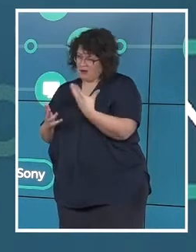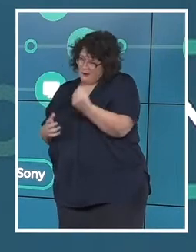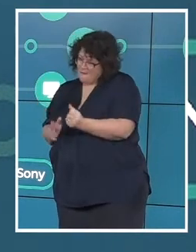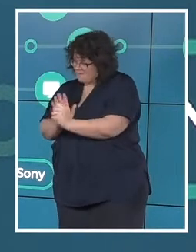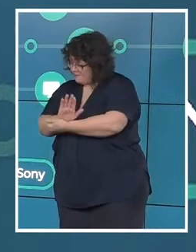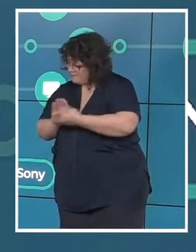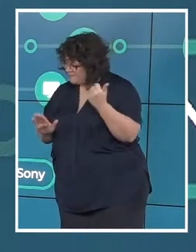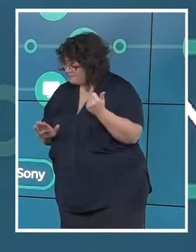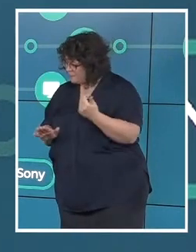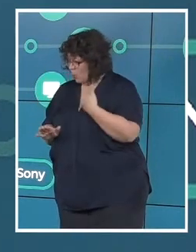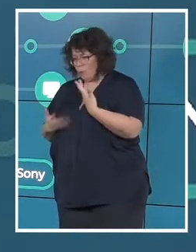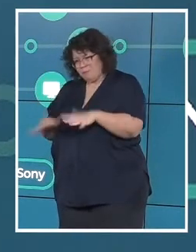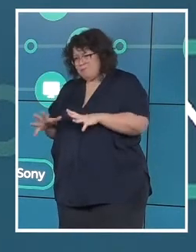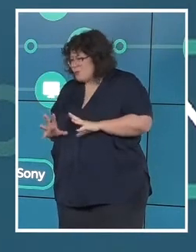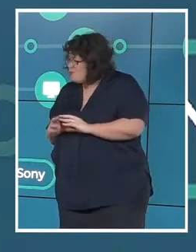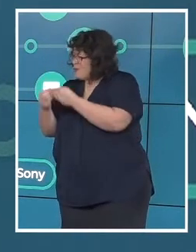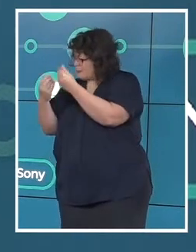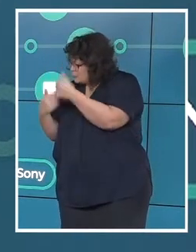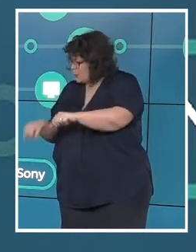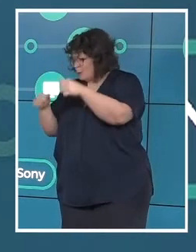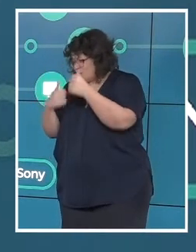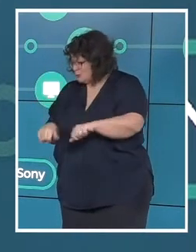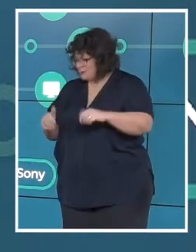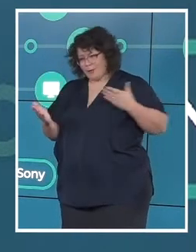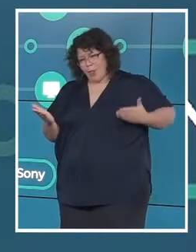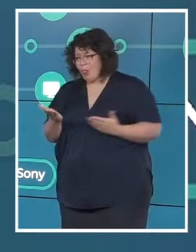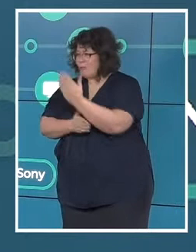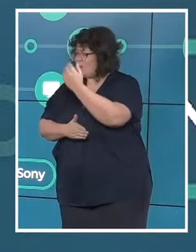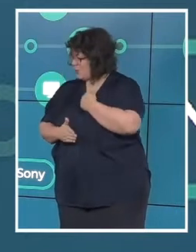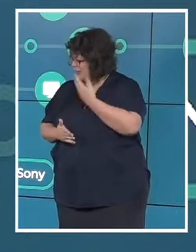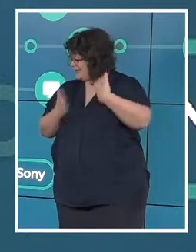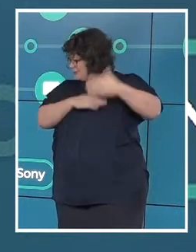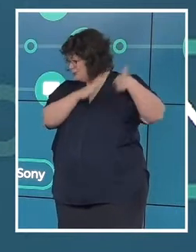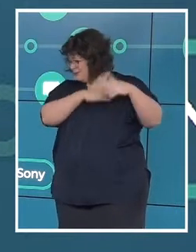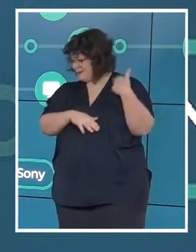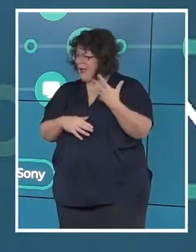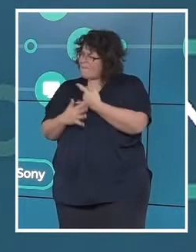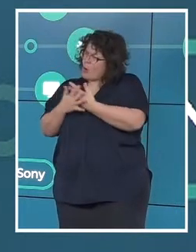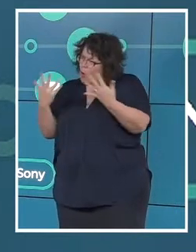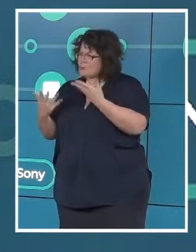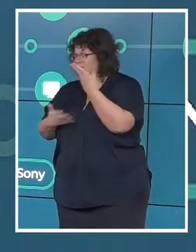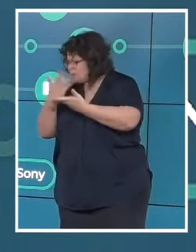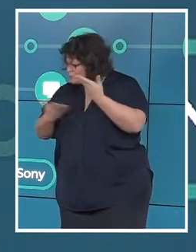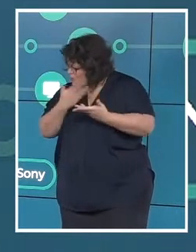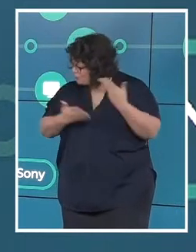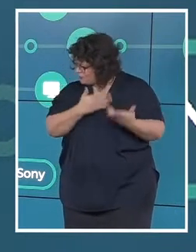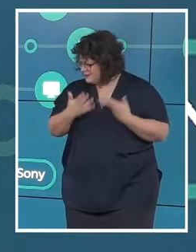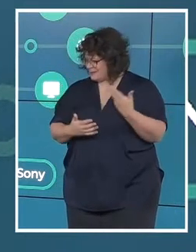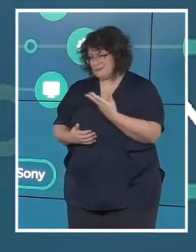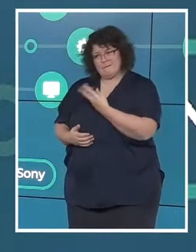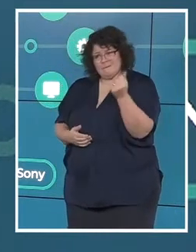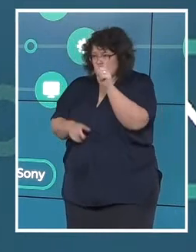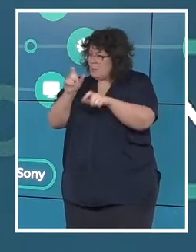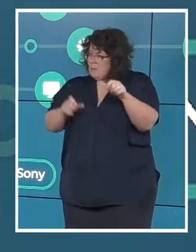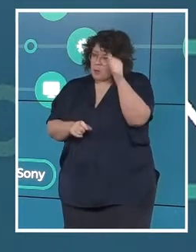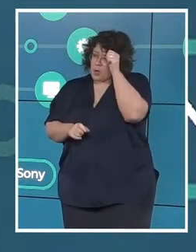people know about them, but we need to get them out there so they're more known. I've explained one story of how I